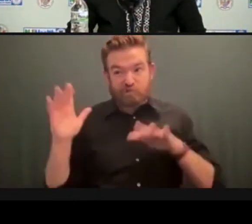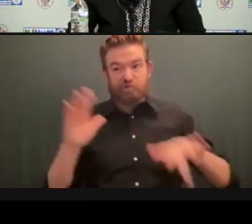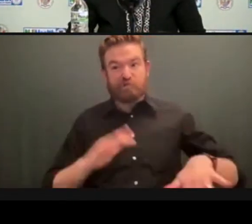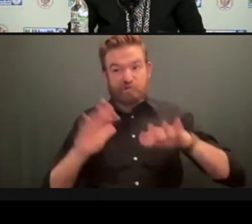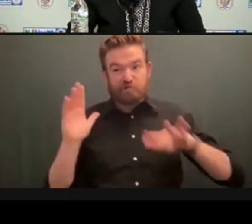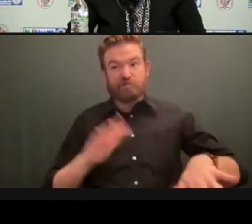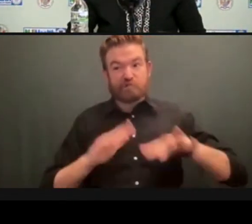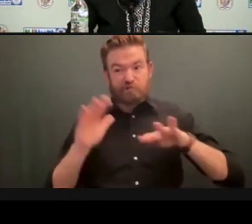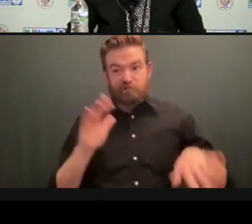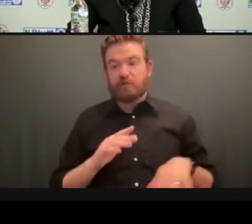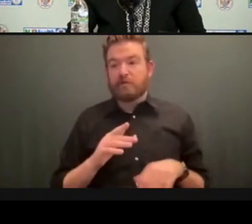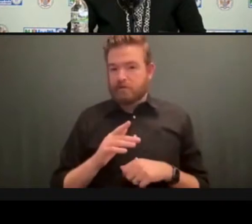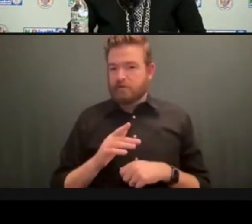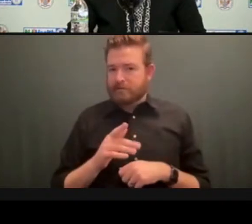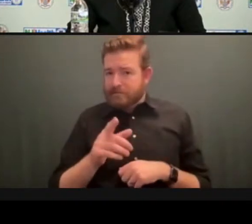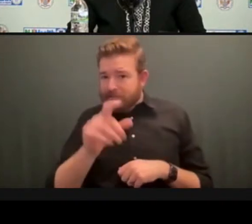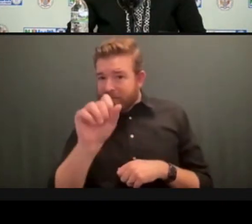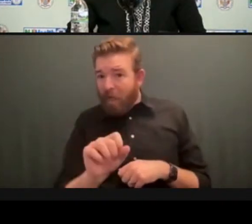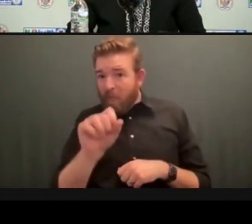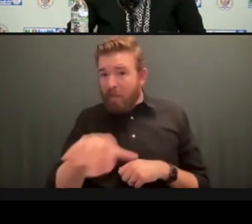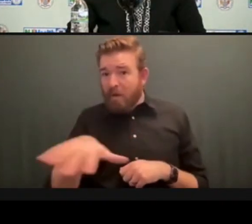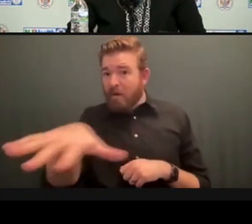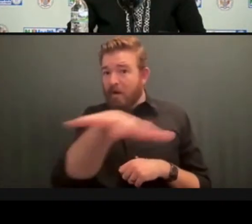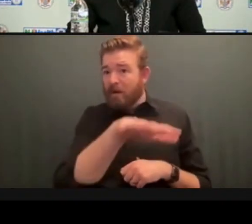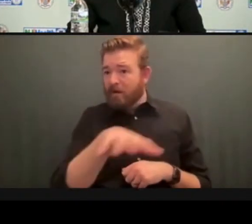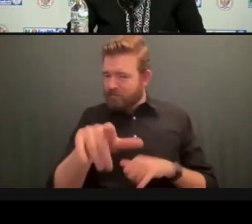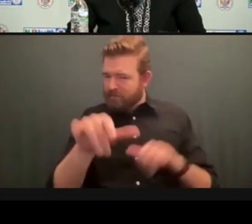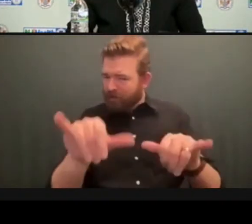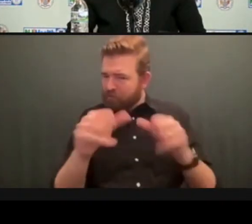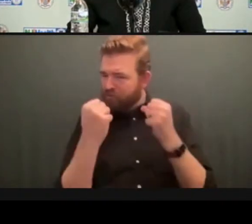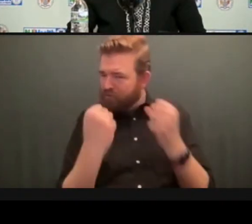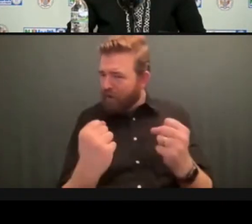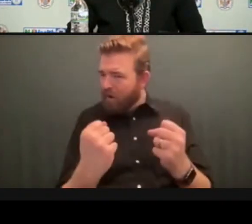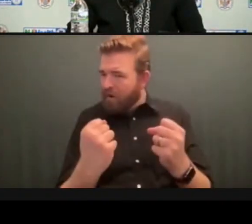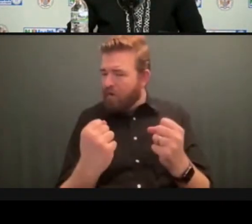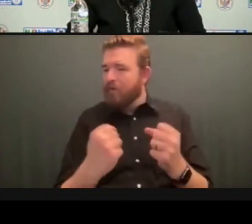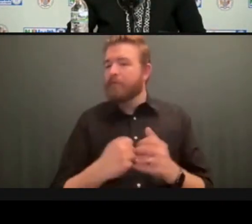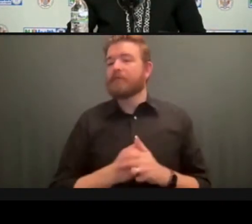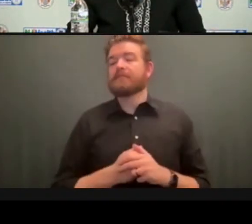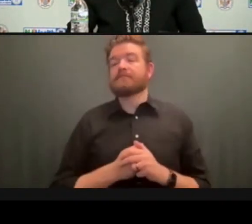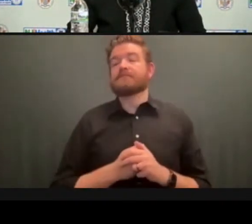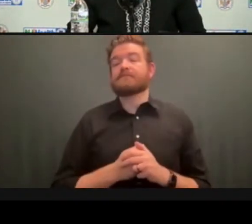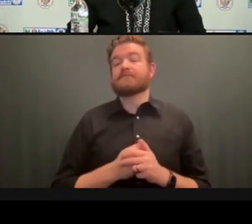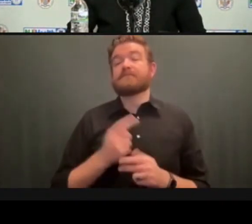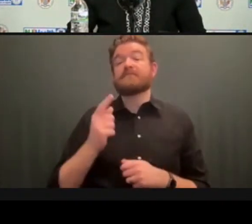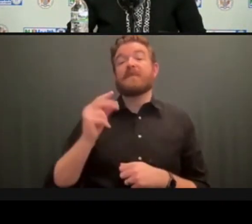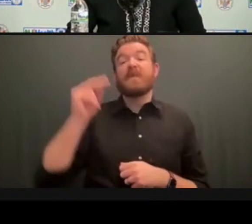central and northern Jersey. That's not to say we won't have anything, but it won't be remotely what we're seeing in the south.